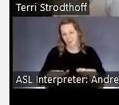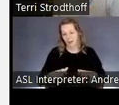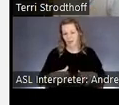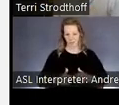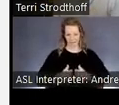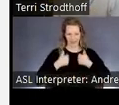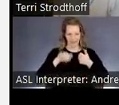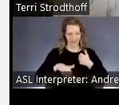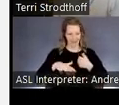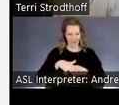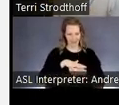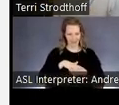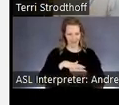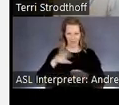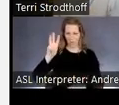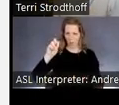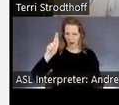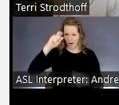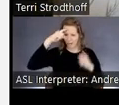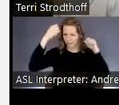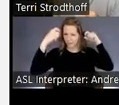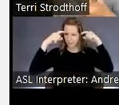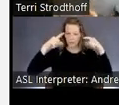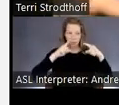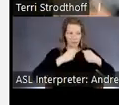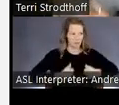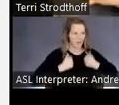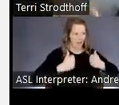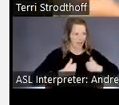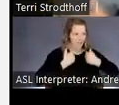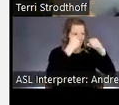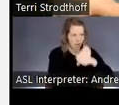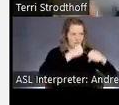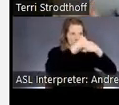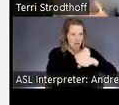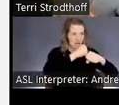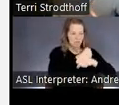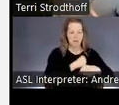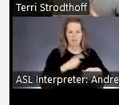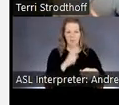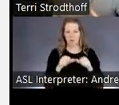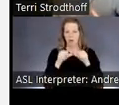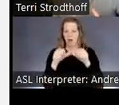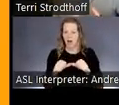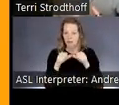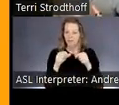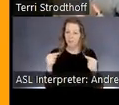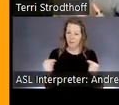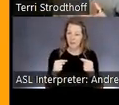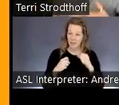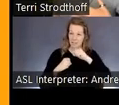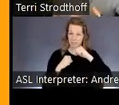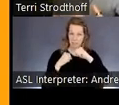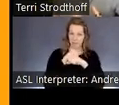We're wired differently than that. We're wired to survive. And so we can't stay in this place of pain so much. And